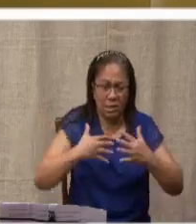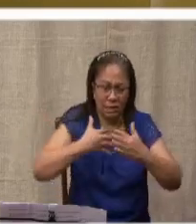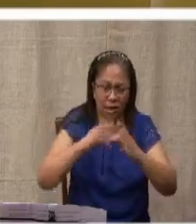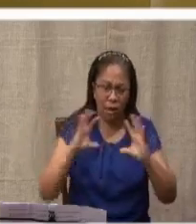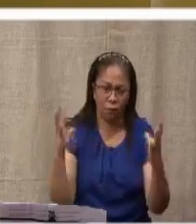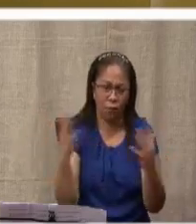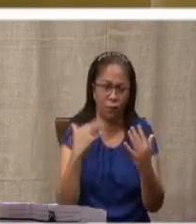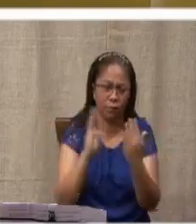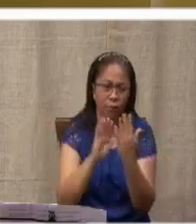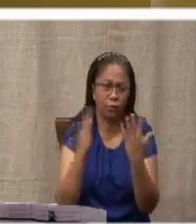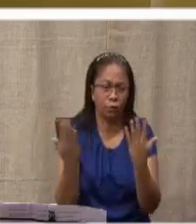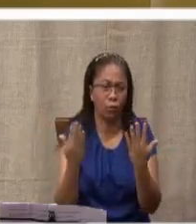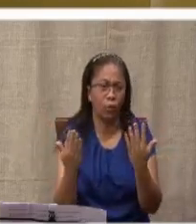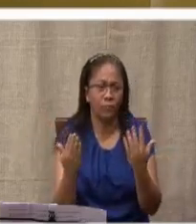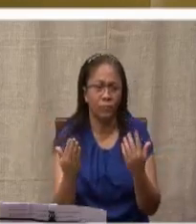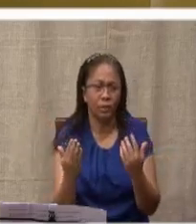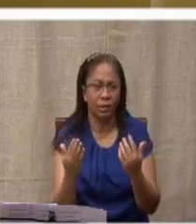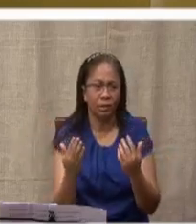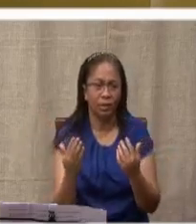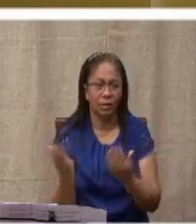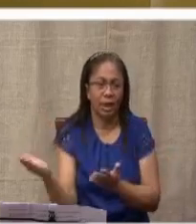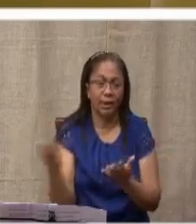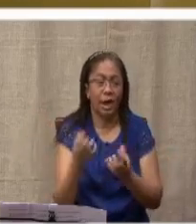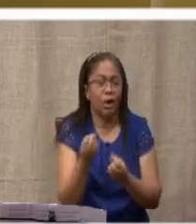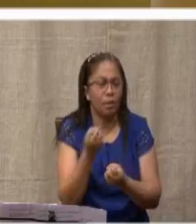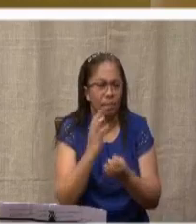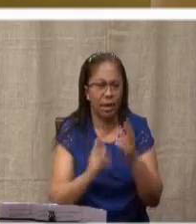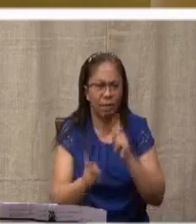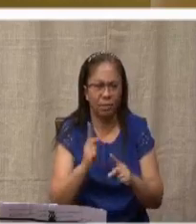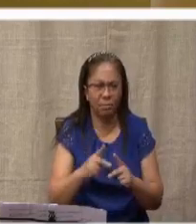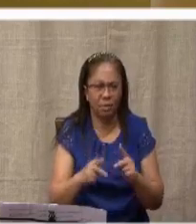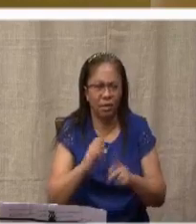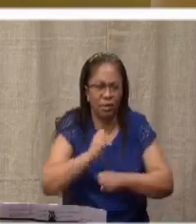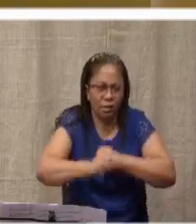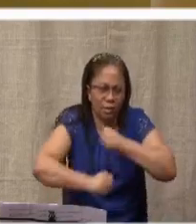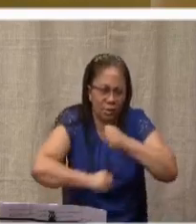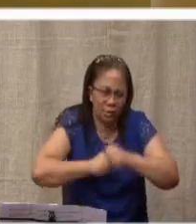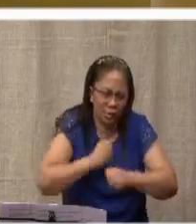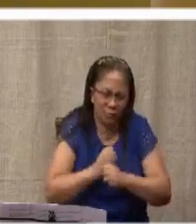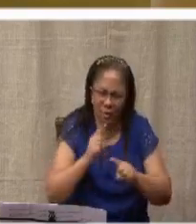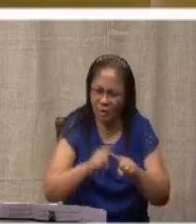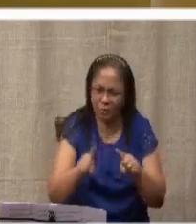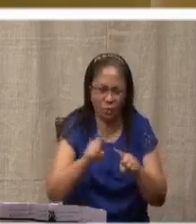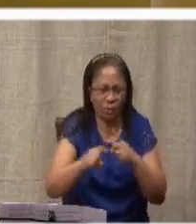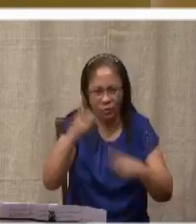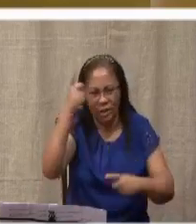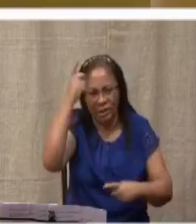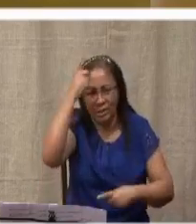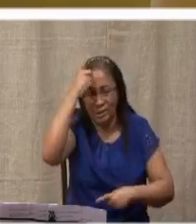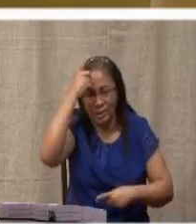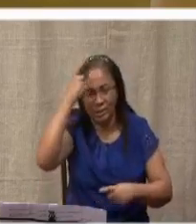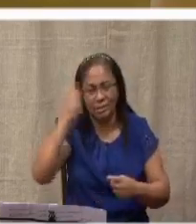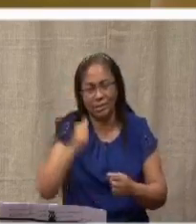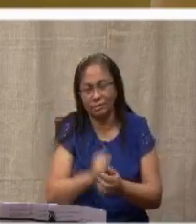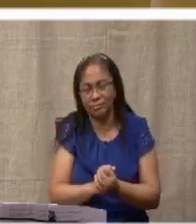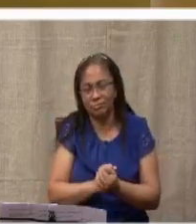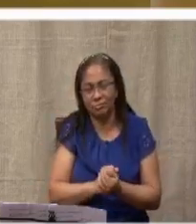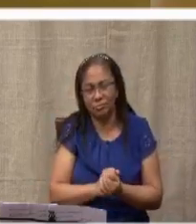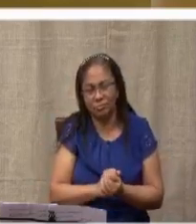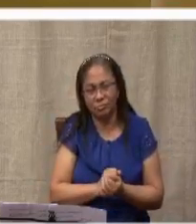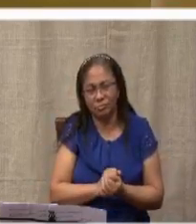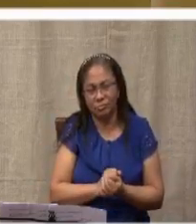door and he carried and they carried many who were suffering from diseases of one kind or the other